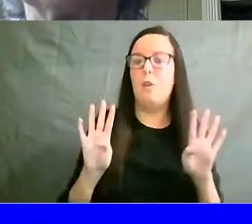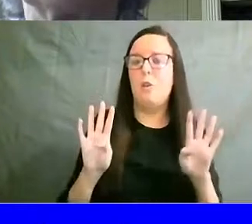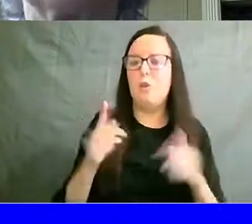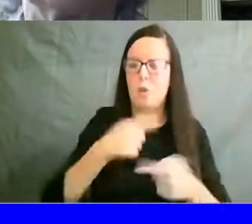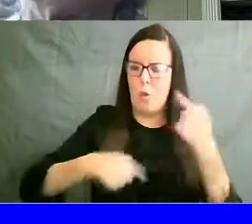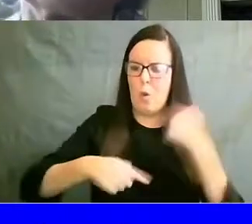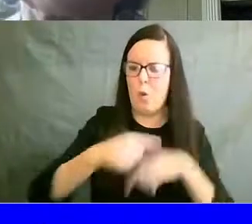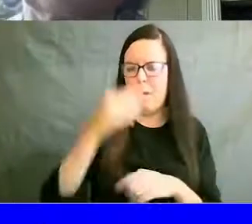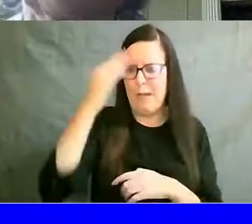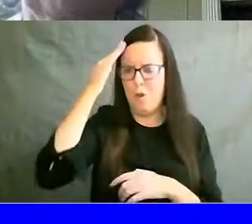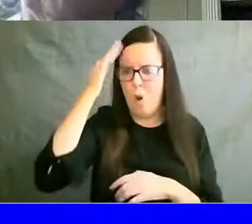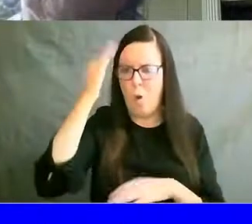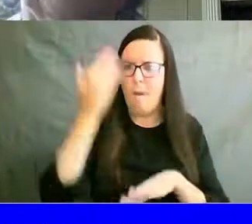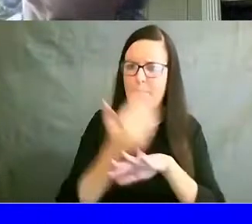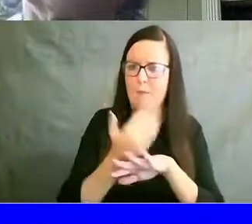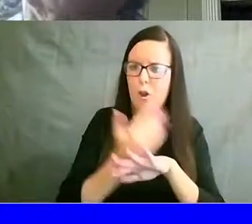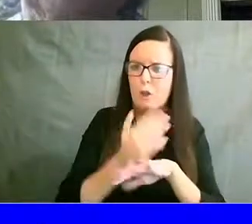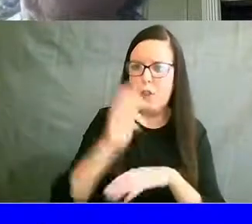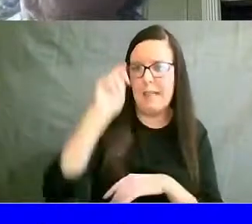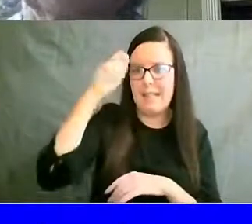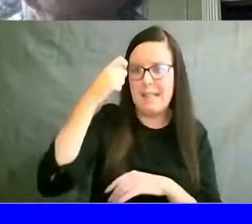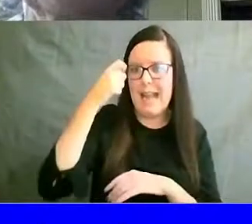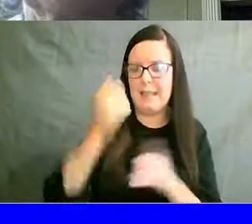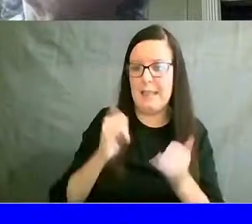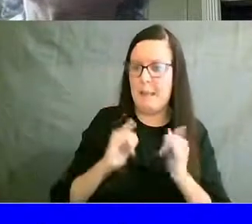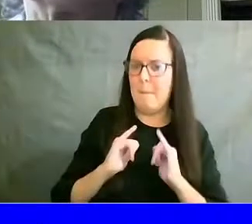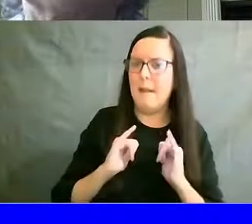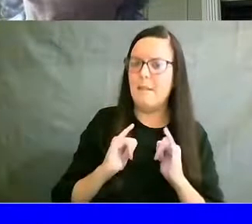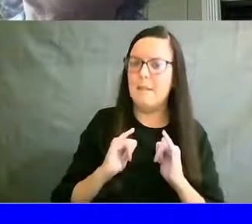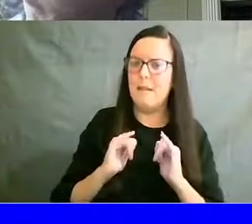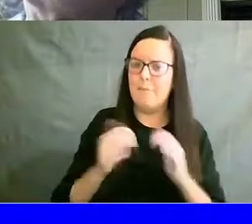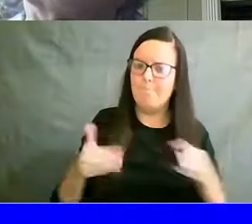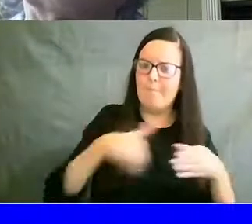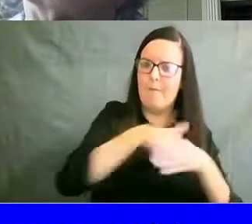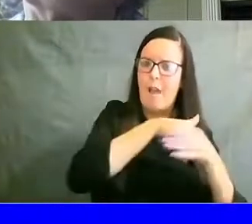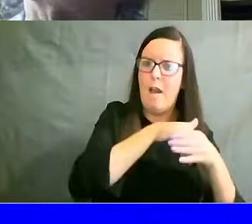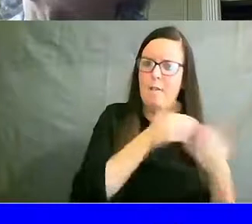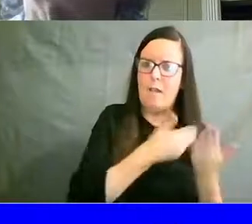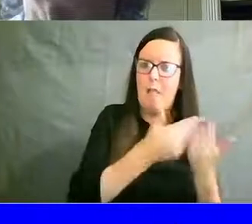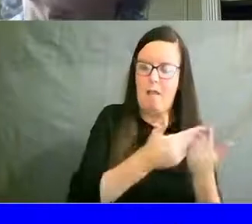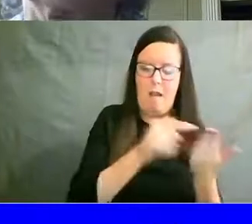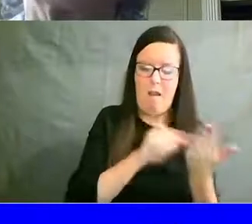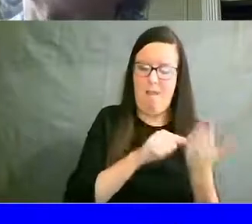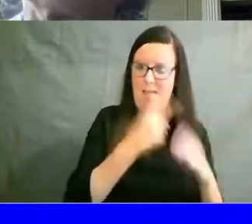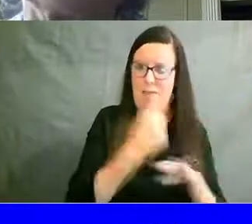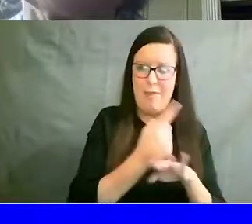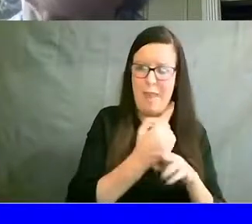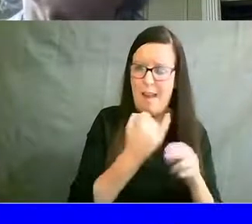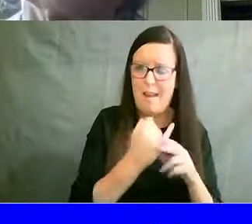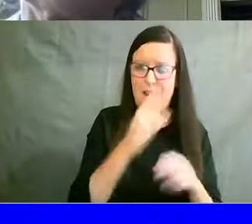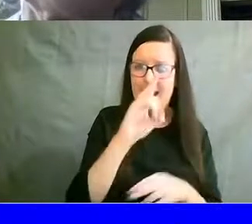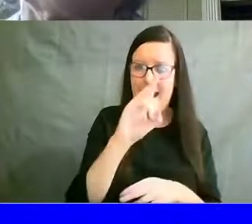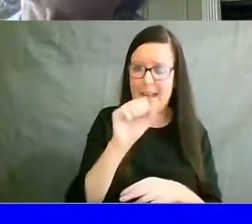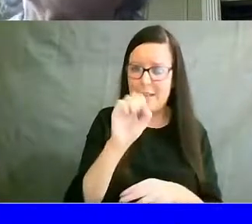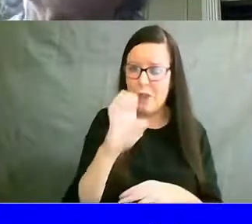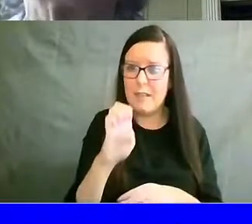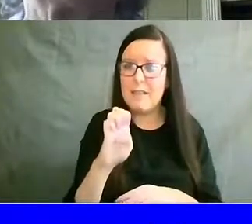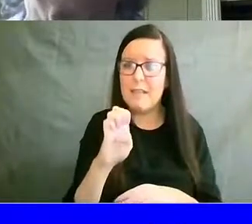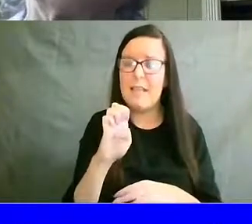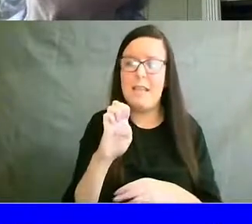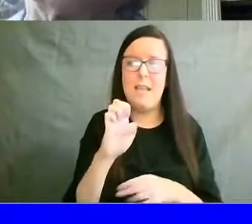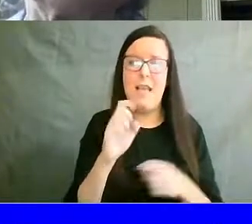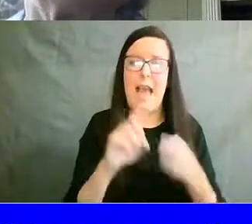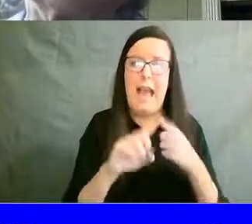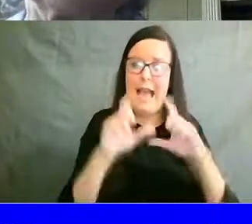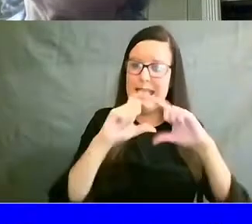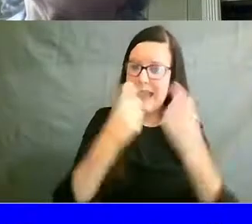test capacity has been part of our common law for a number of years. It's in the HSE consent policy and also in the Medical Council guidelines. So